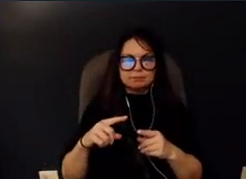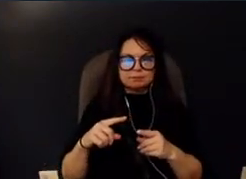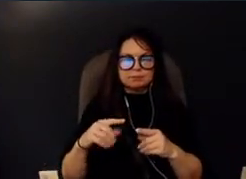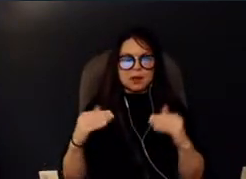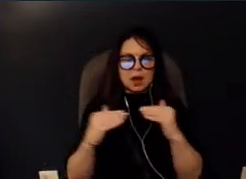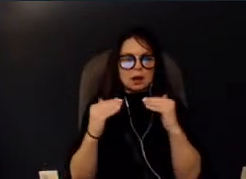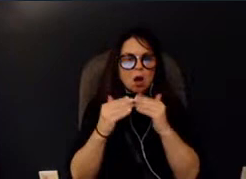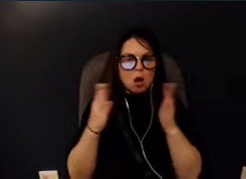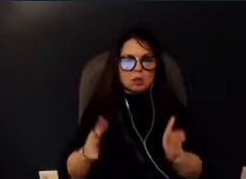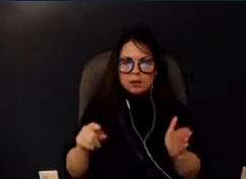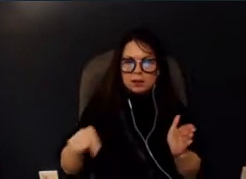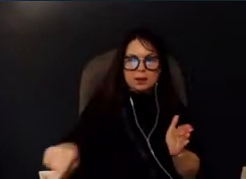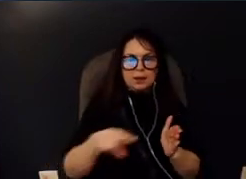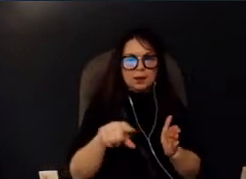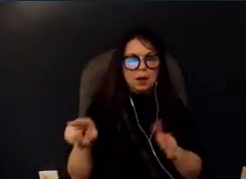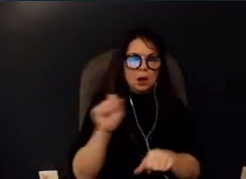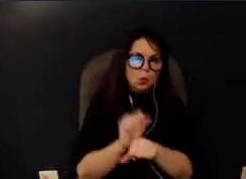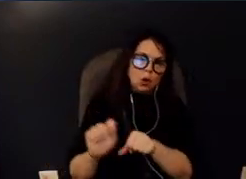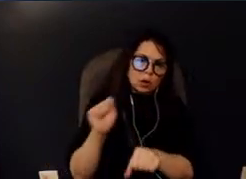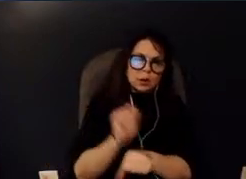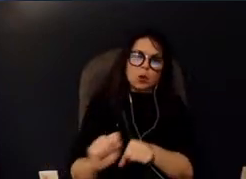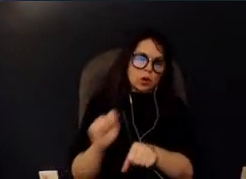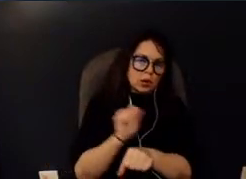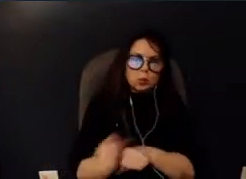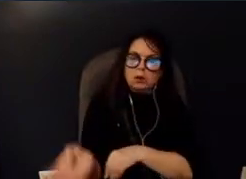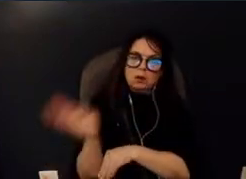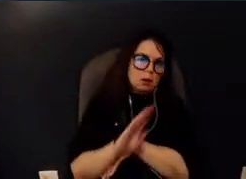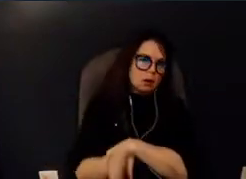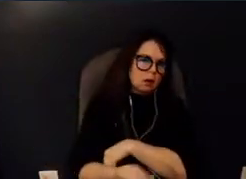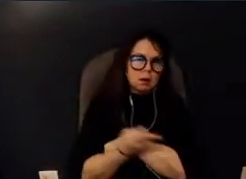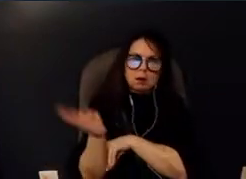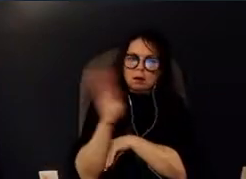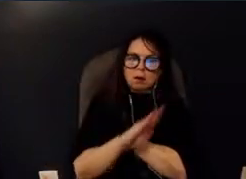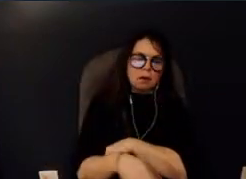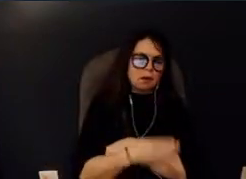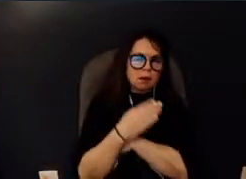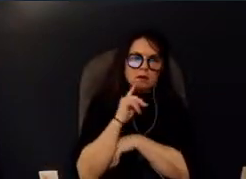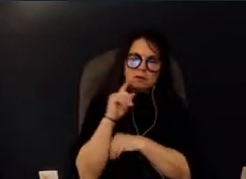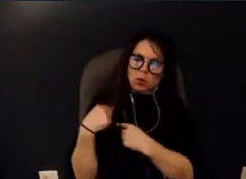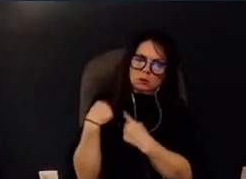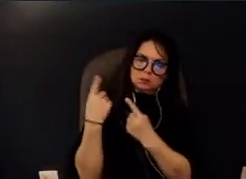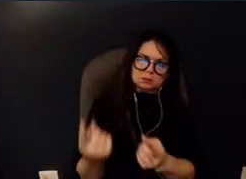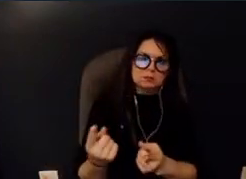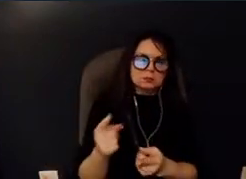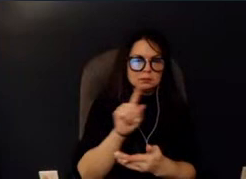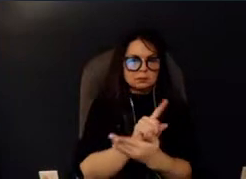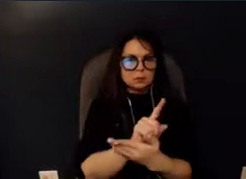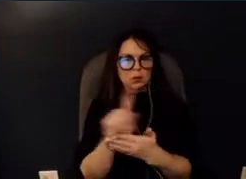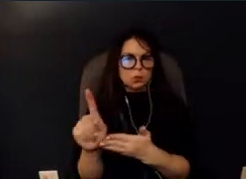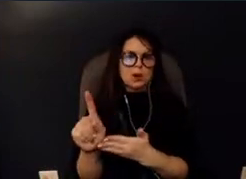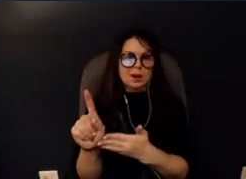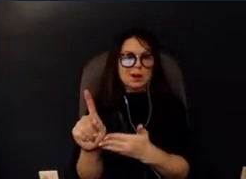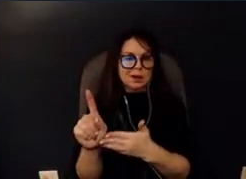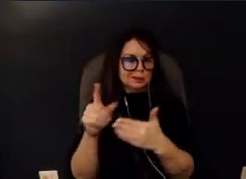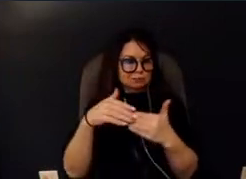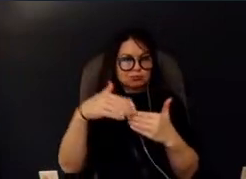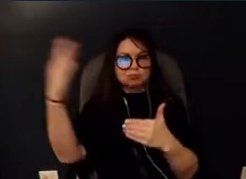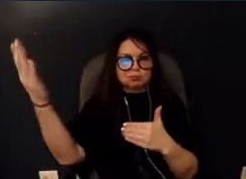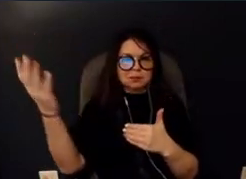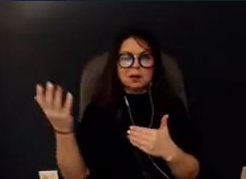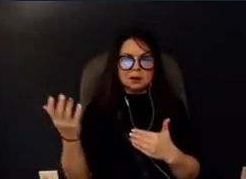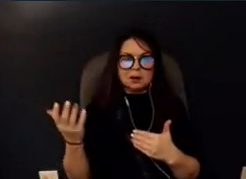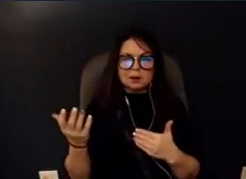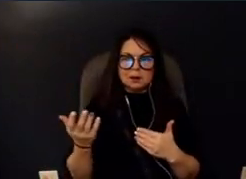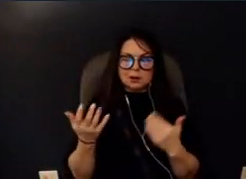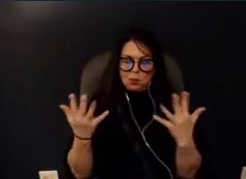clock over the last 7 days and more to get this budget to